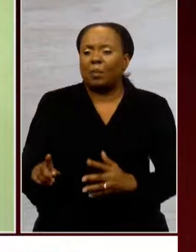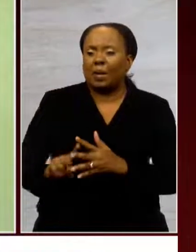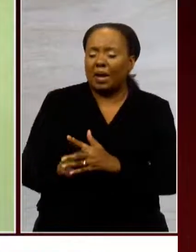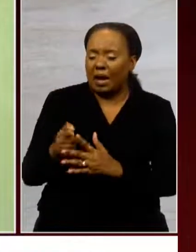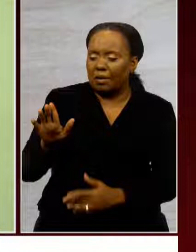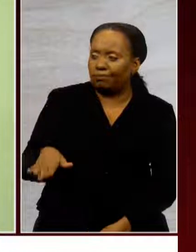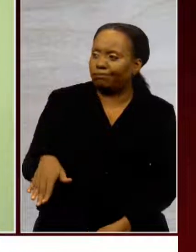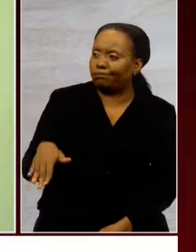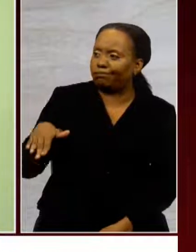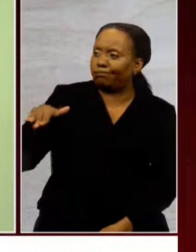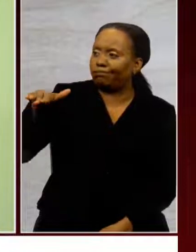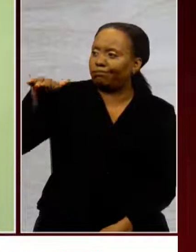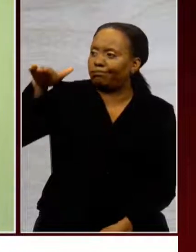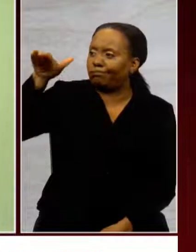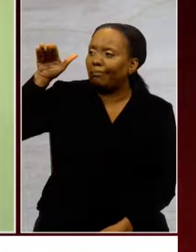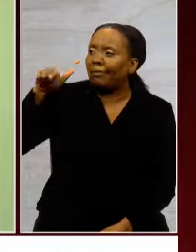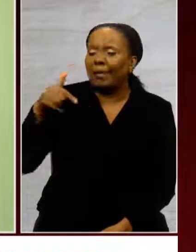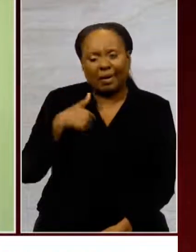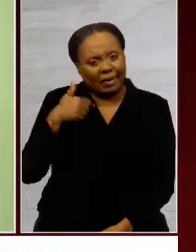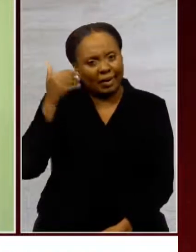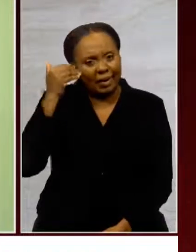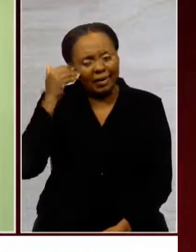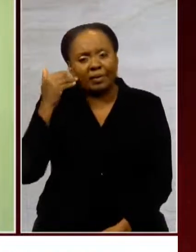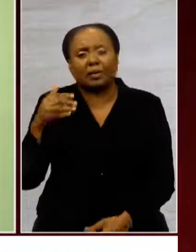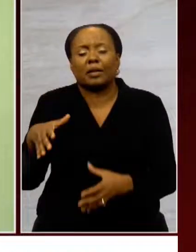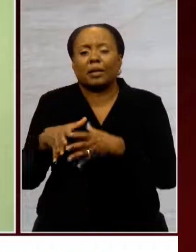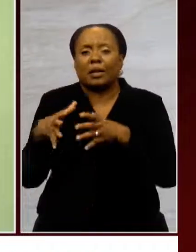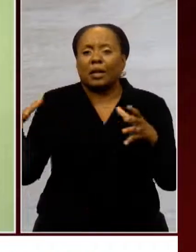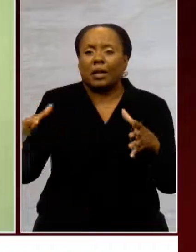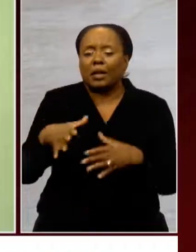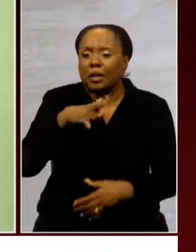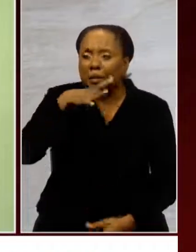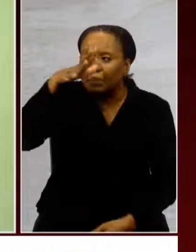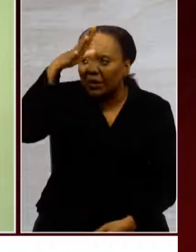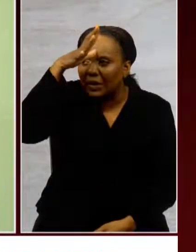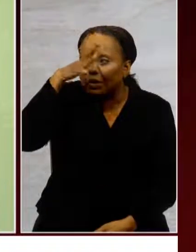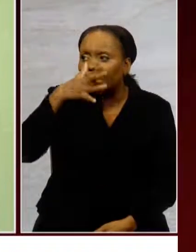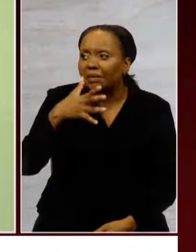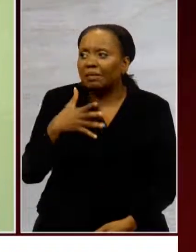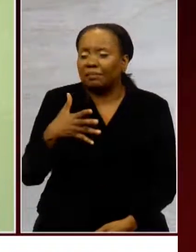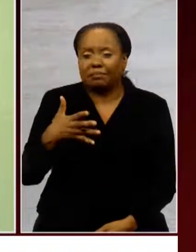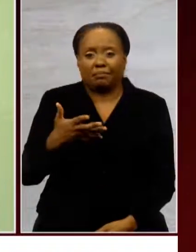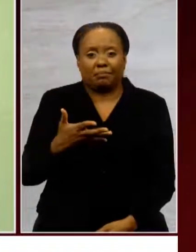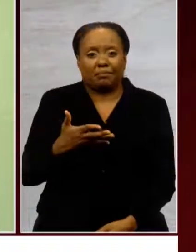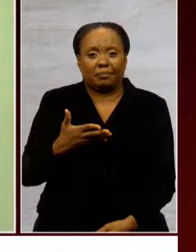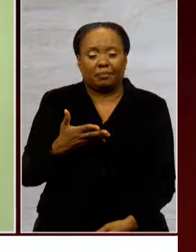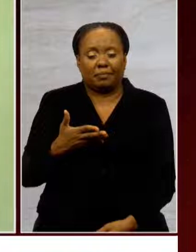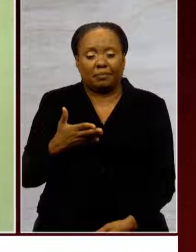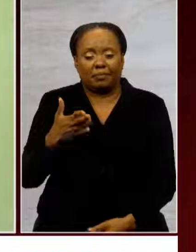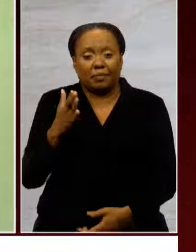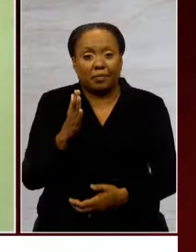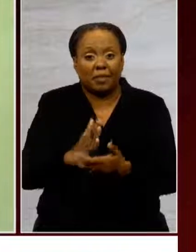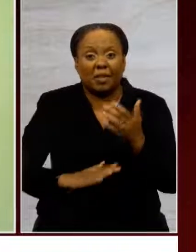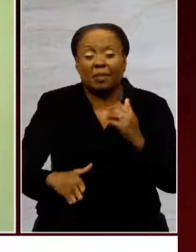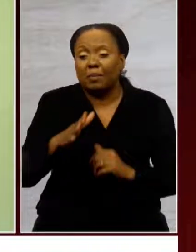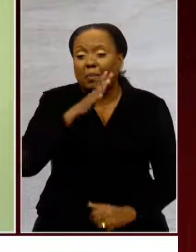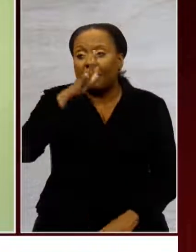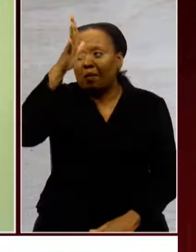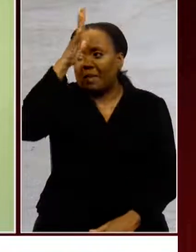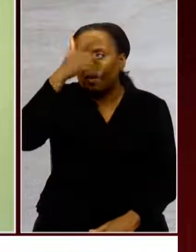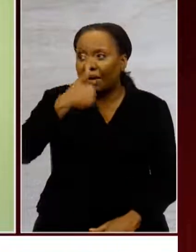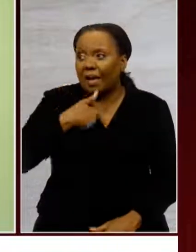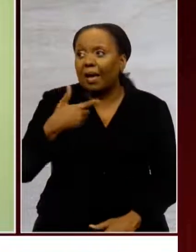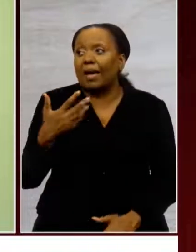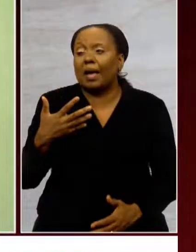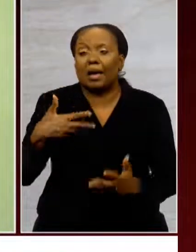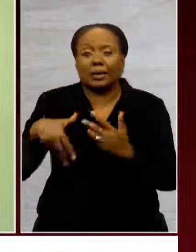other parents that I've talked to on my faculty, parents of the students that I actually have